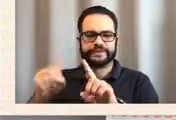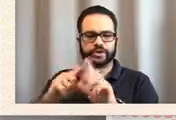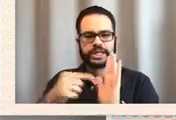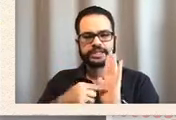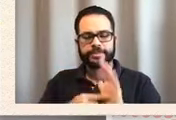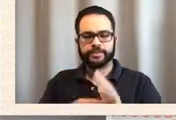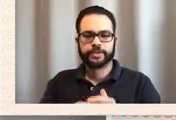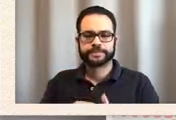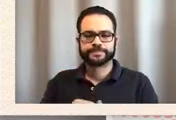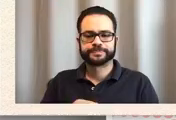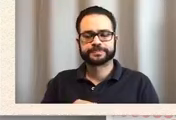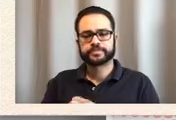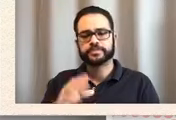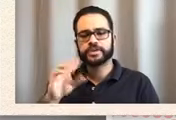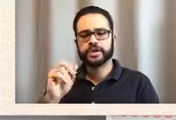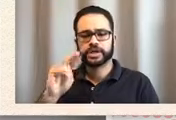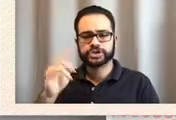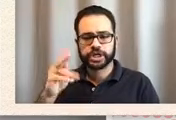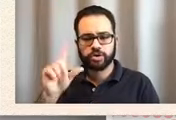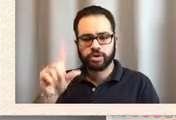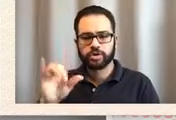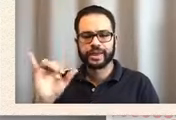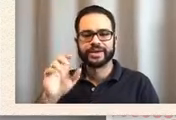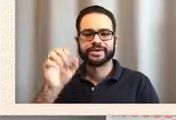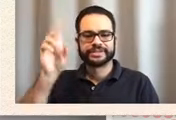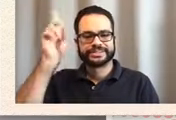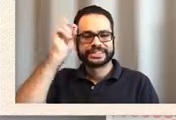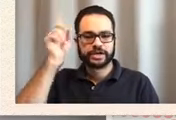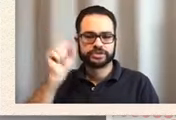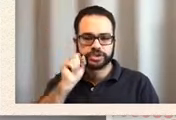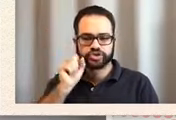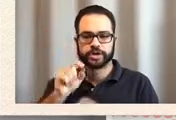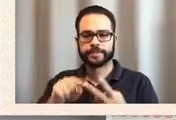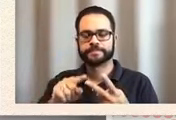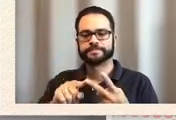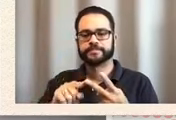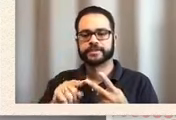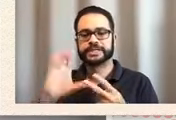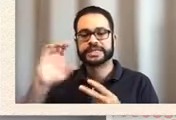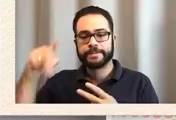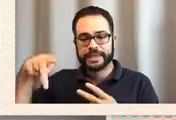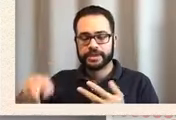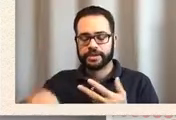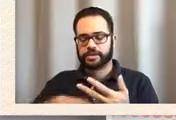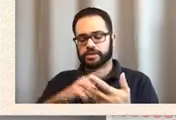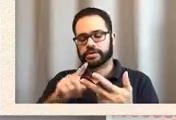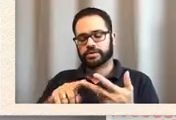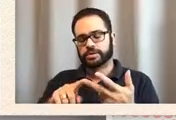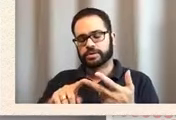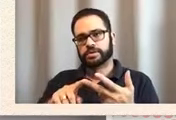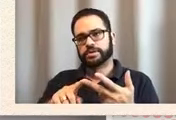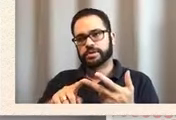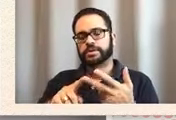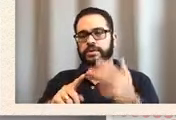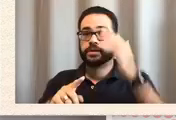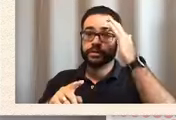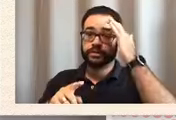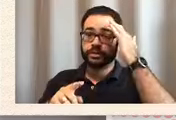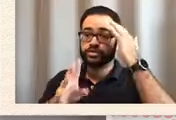congenital anomalies, so Down syndrome, for example, would qualify. Cerebral palsy would qualify. And they actually did